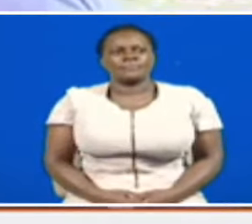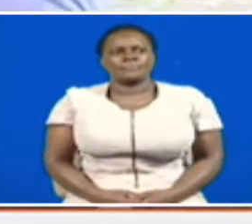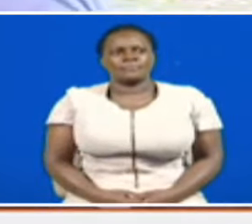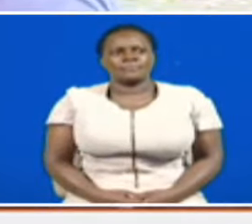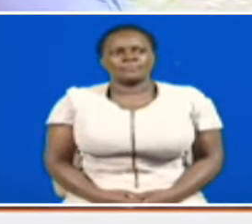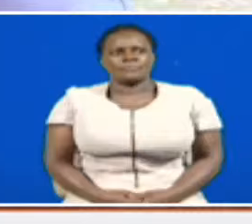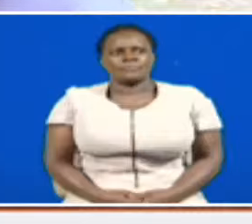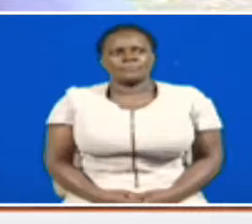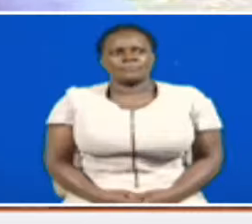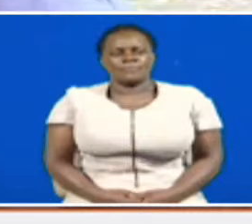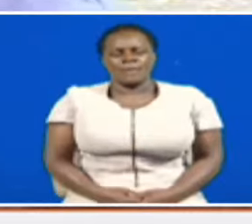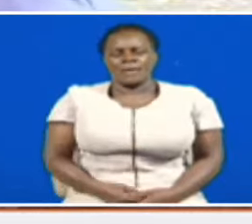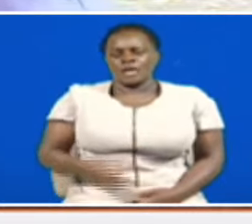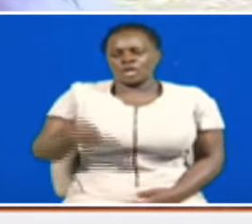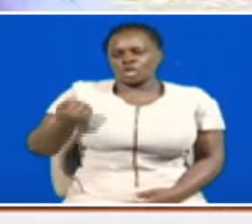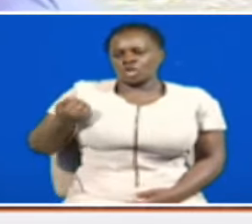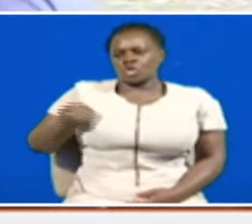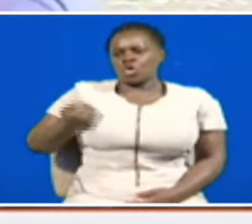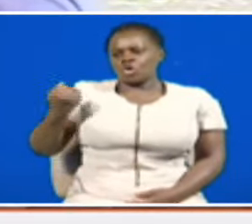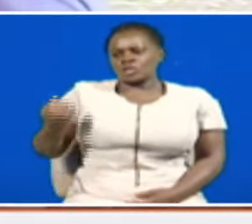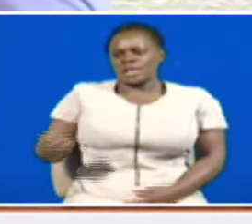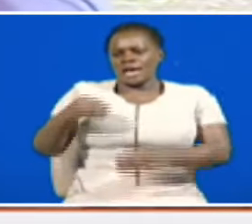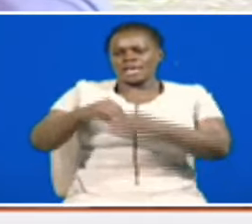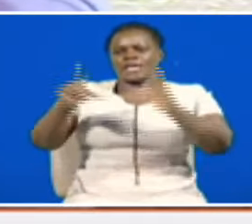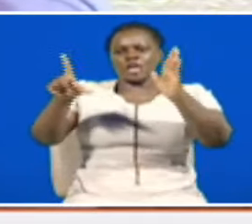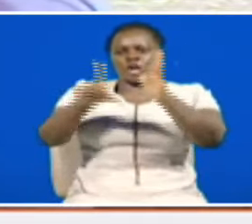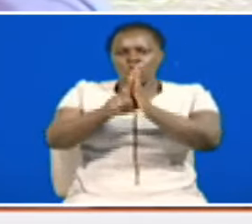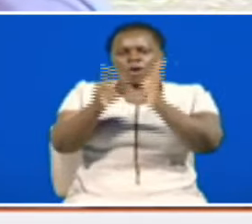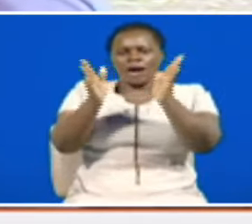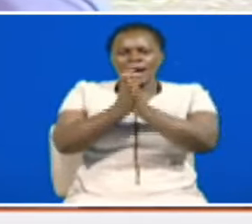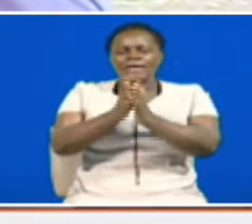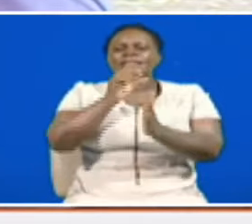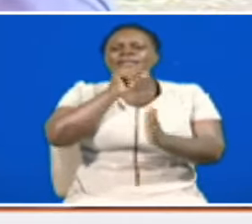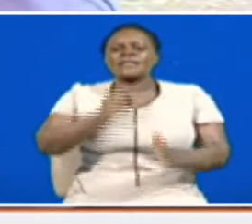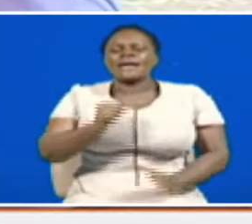kuna mkasa mwana na mjukuu.